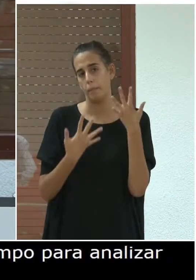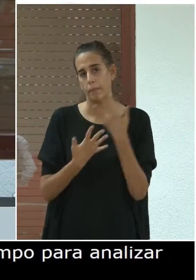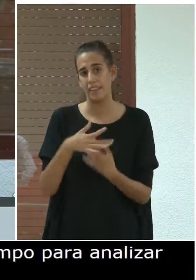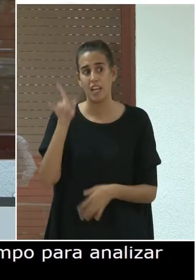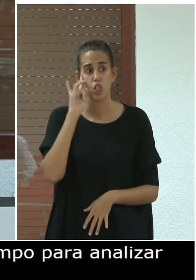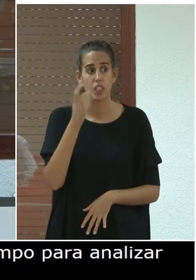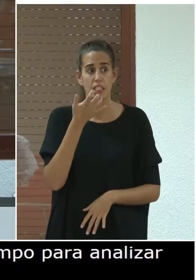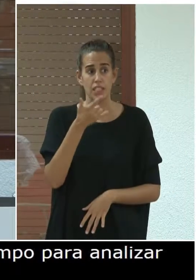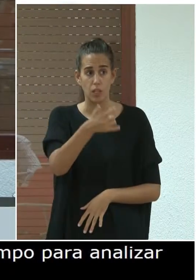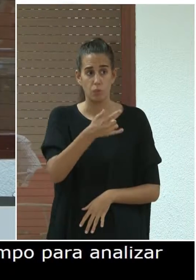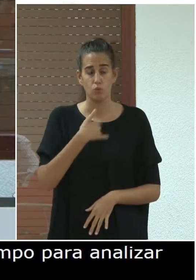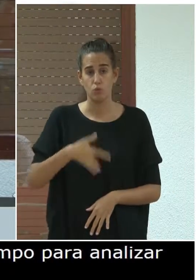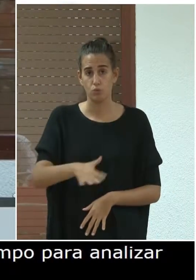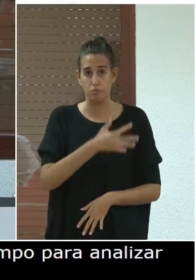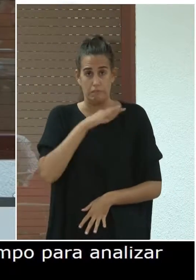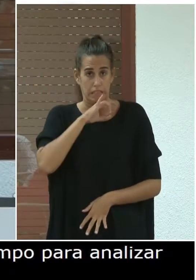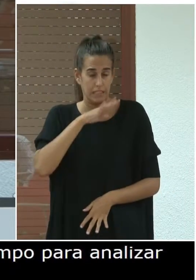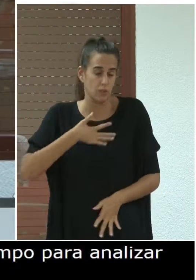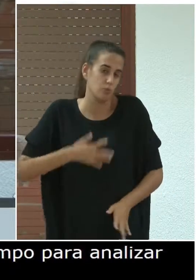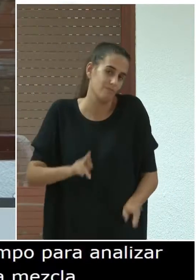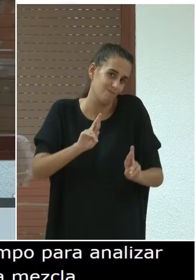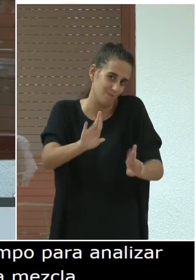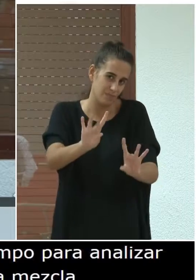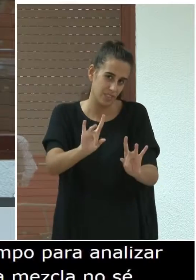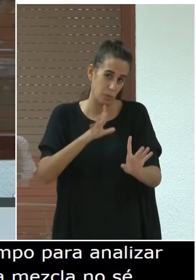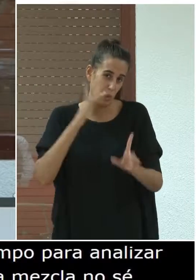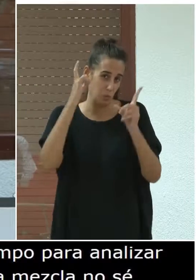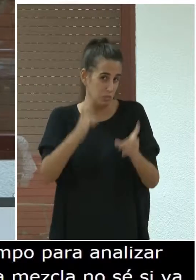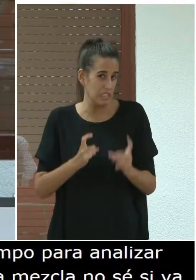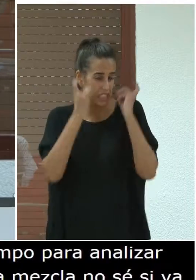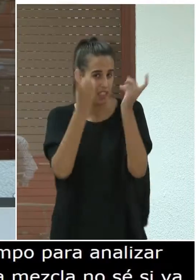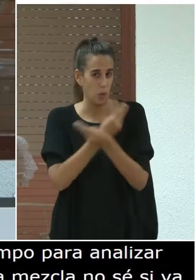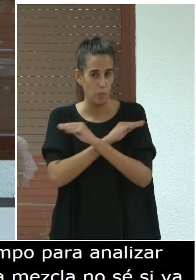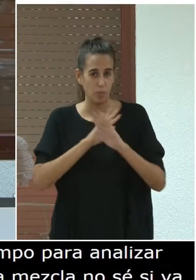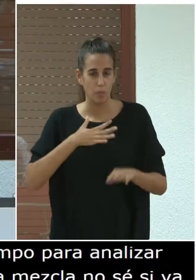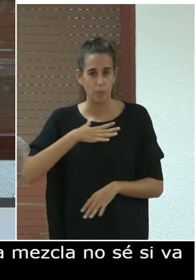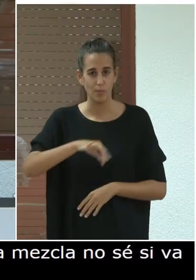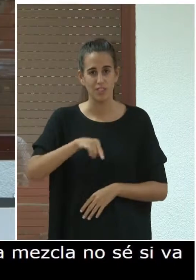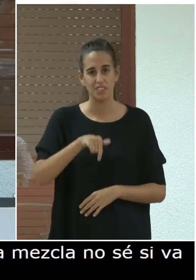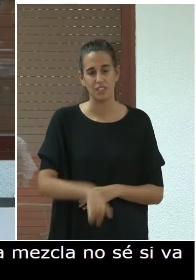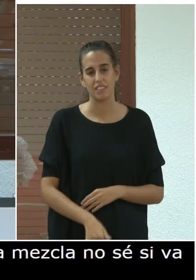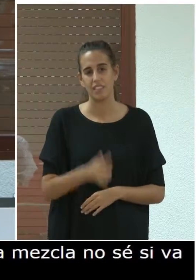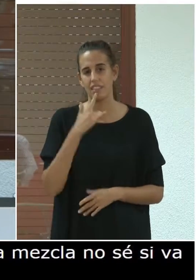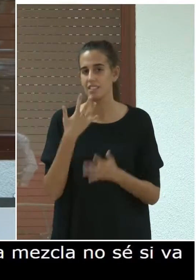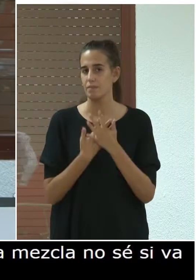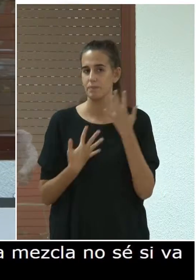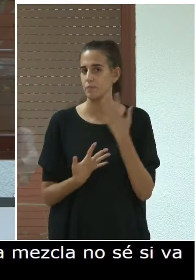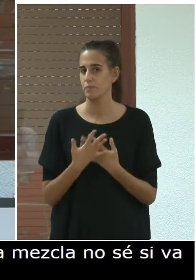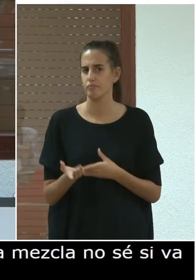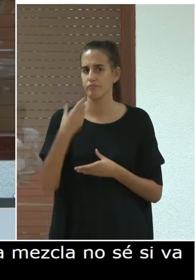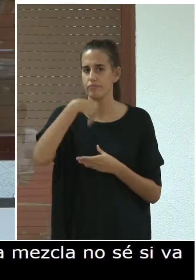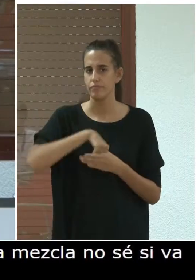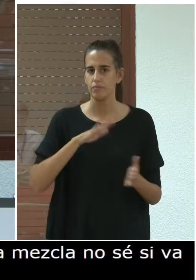is a mix, a hybrid. I don't know if it'll meet your expectations. We hope so, because we tried to do this best we could. And in